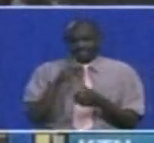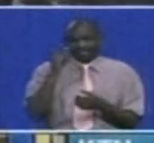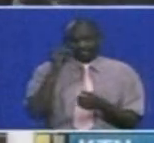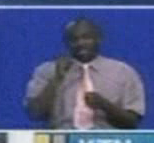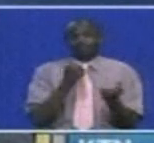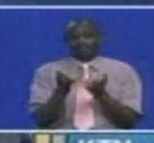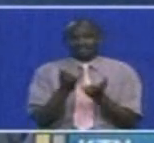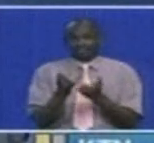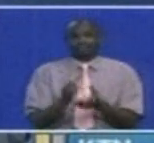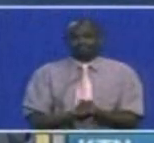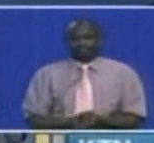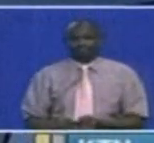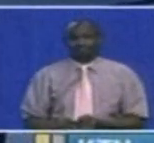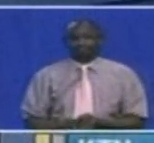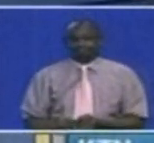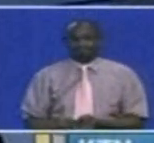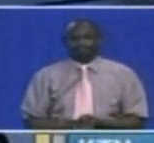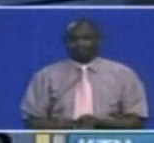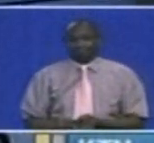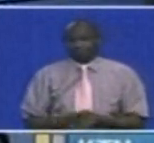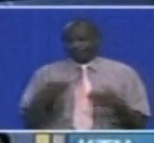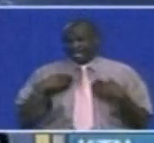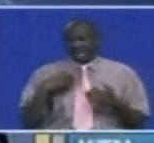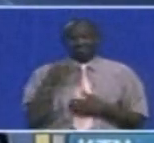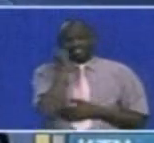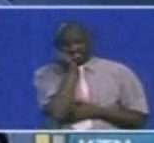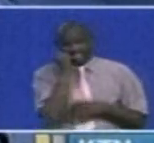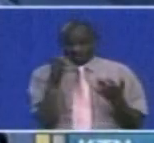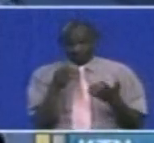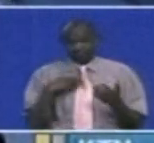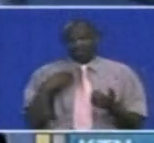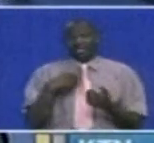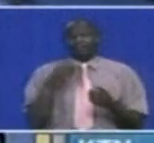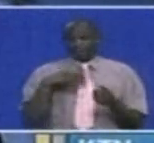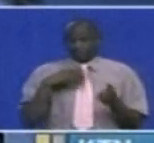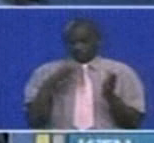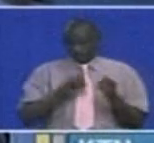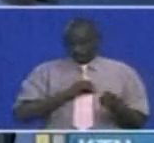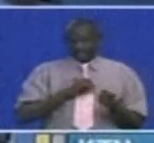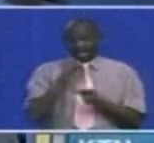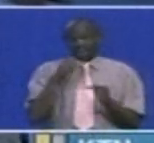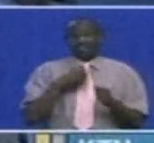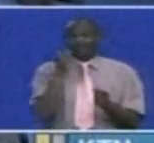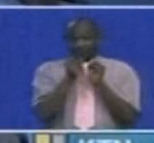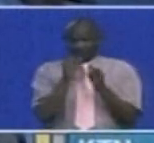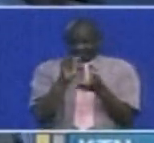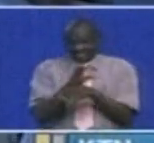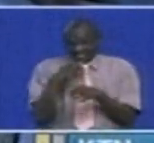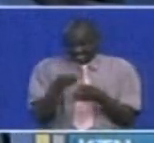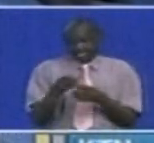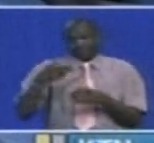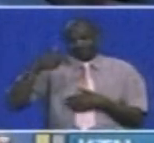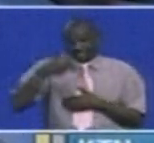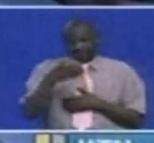Business. Now I have some sad news. Motorists will pay 55 cents more a litre of petrol in the